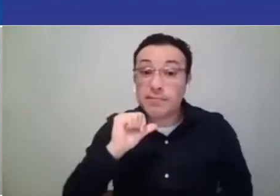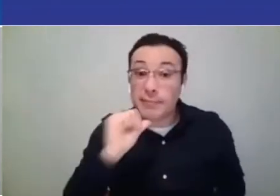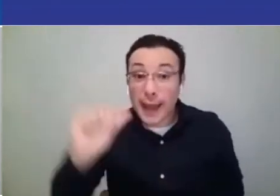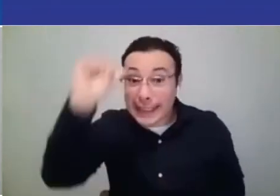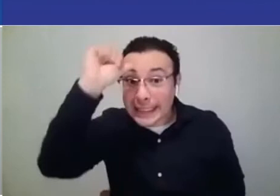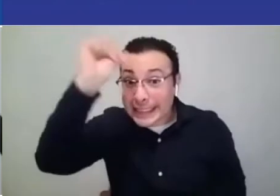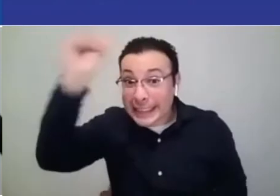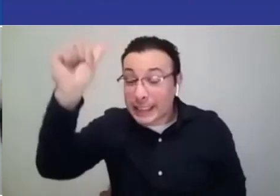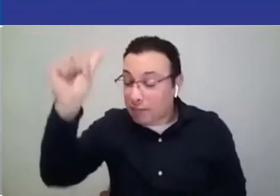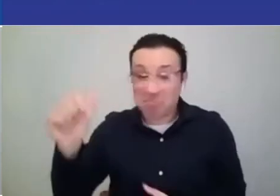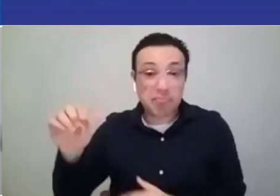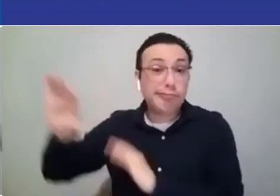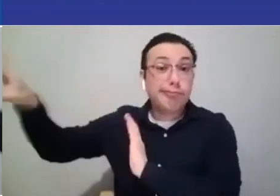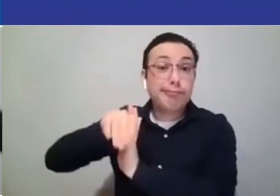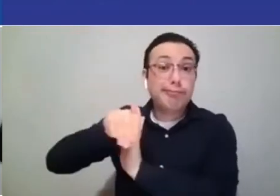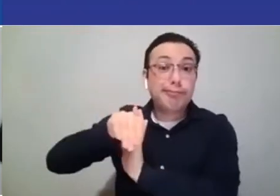dance.